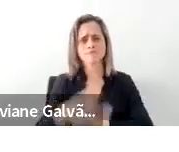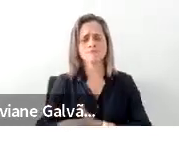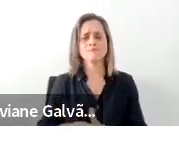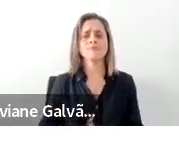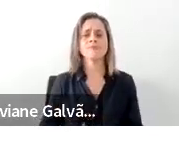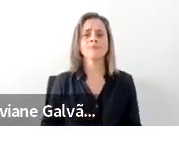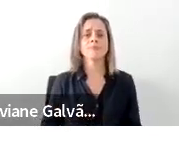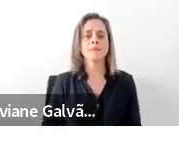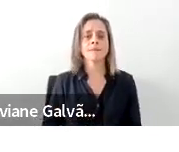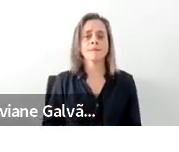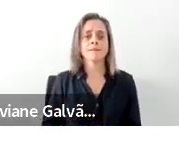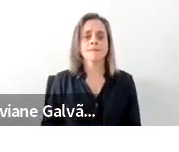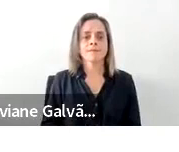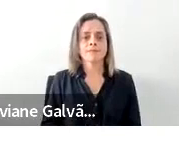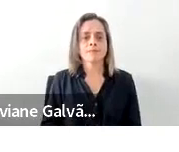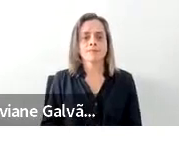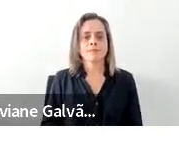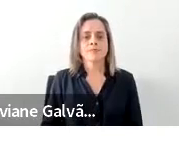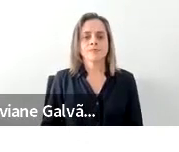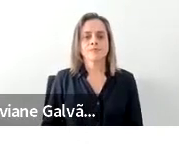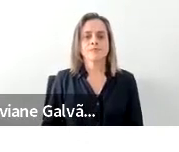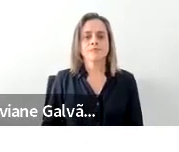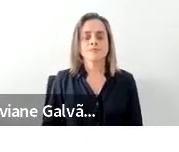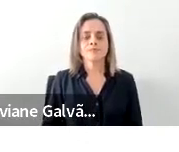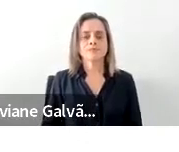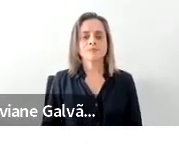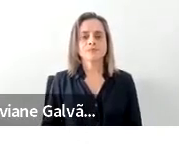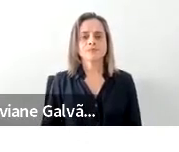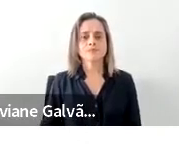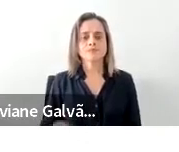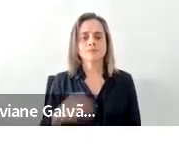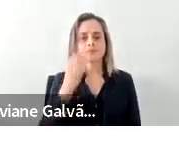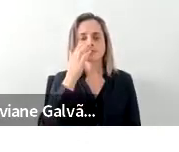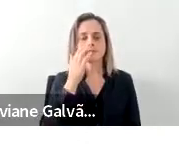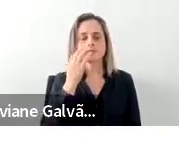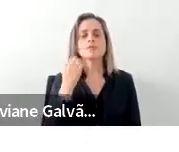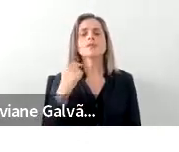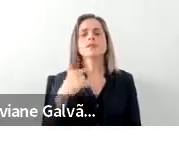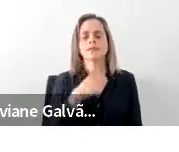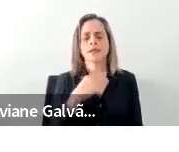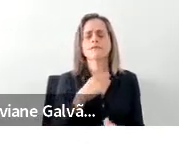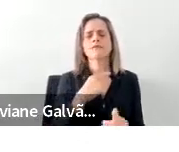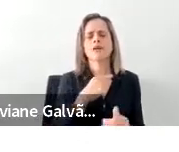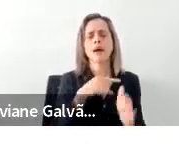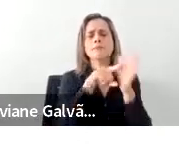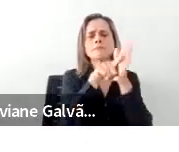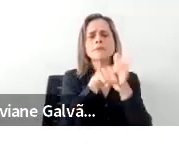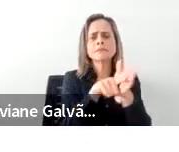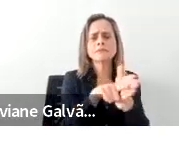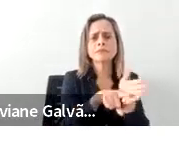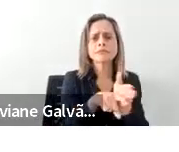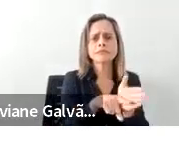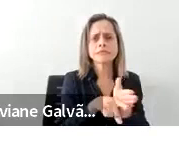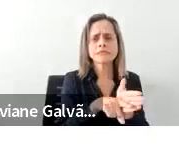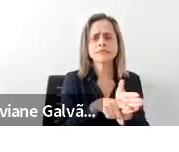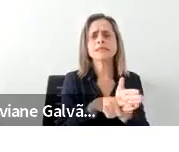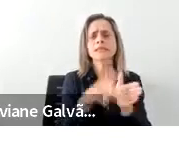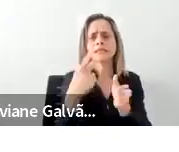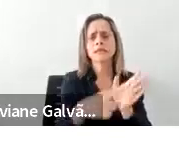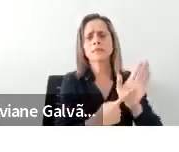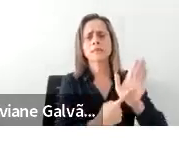or rather the end point of his thinking about Russia and the prospects for a revolution in Russia.